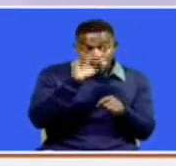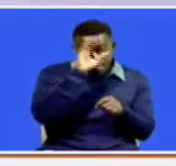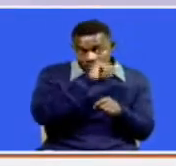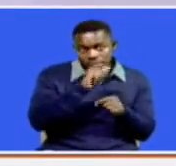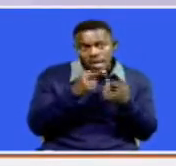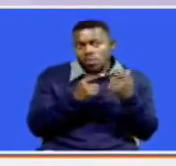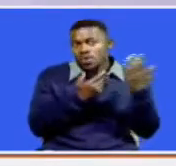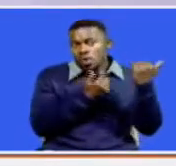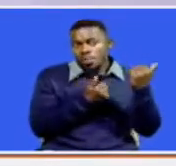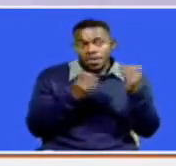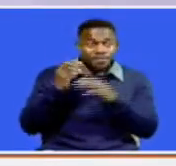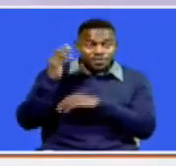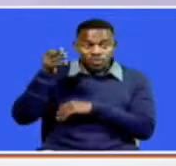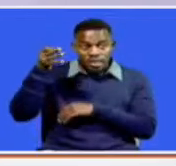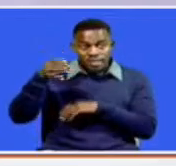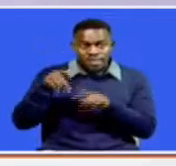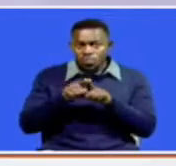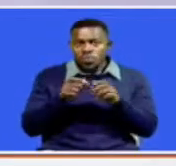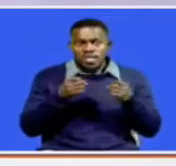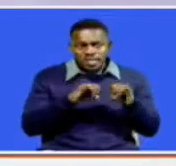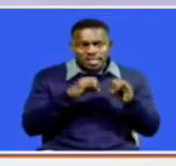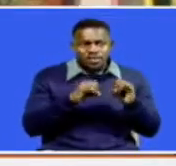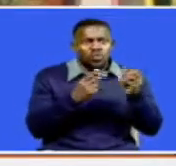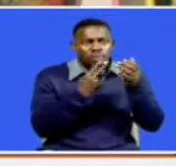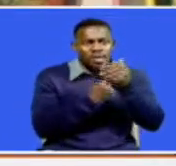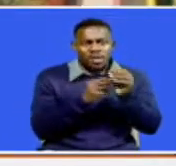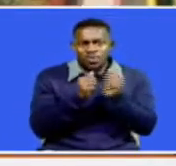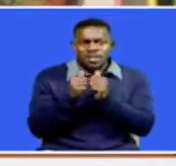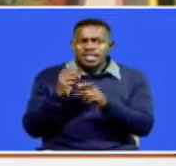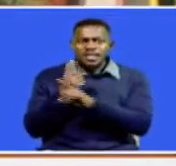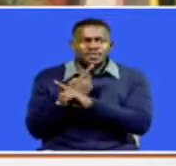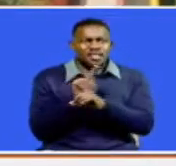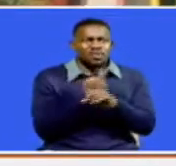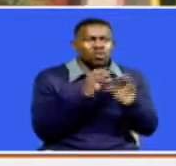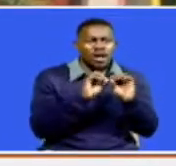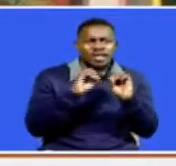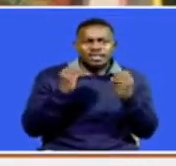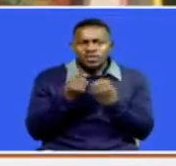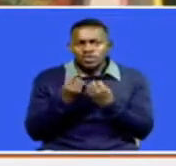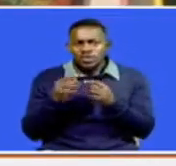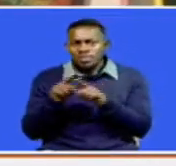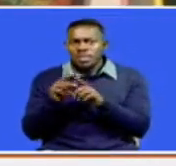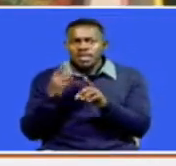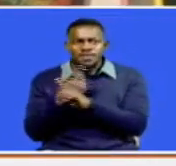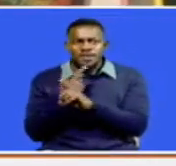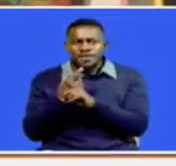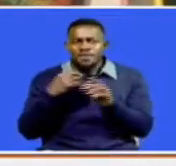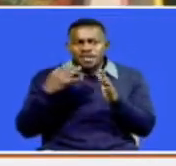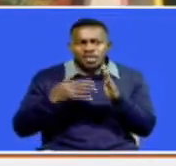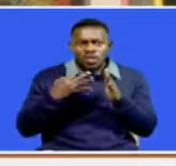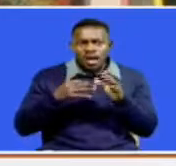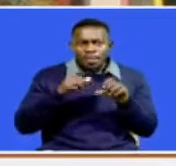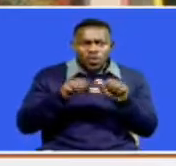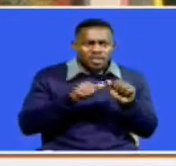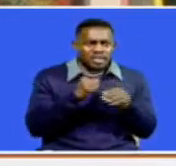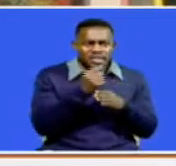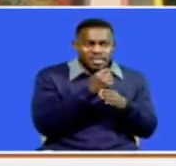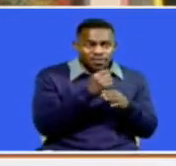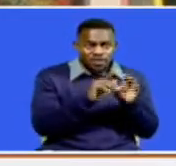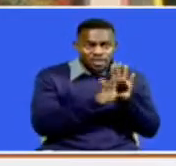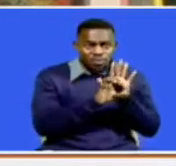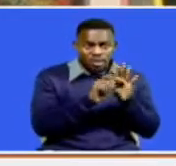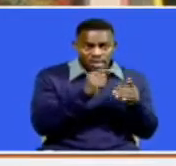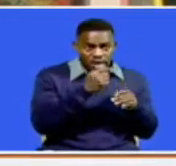future, even as we try to partner with the industry in the area of training, especially in dual